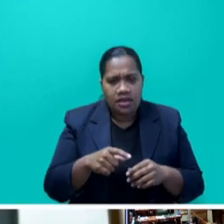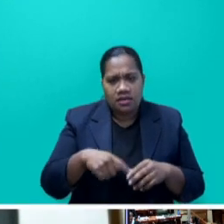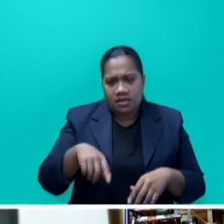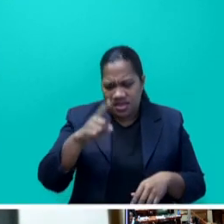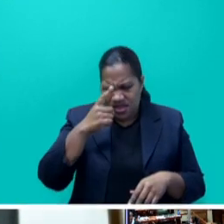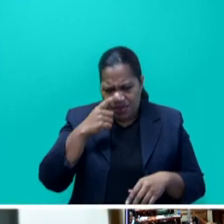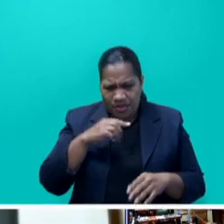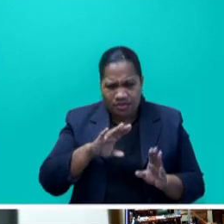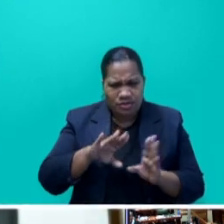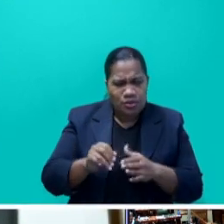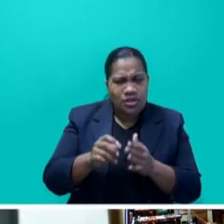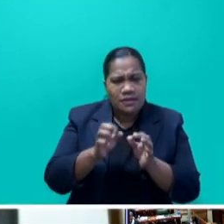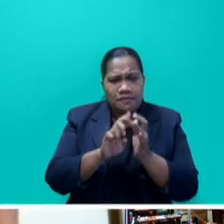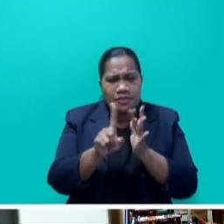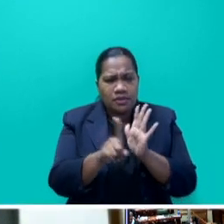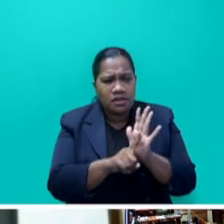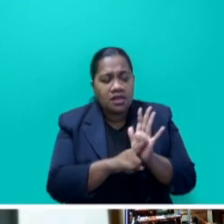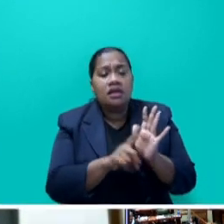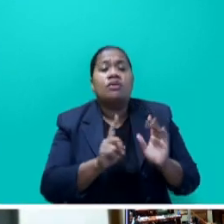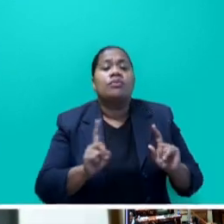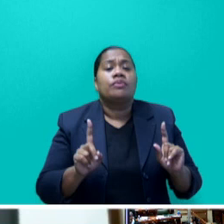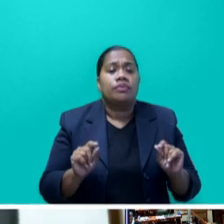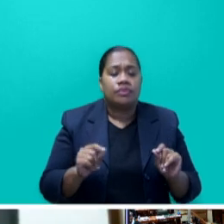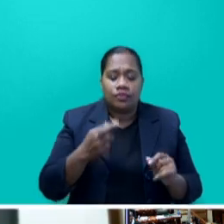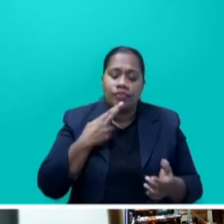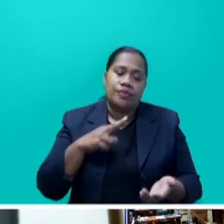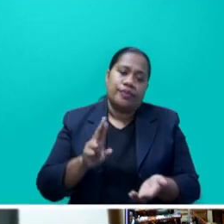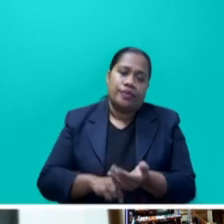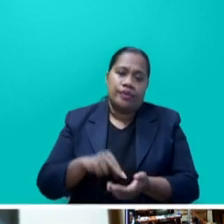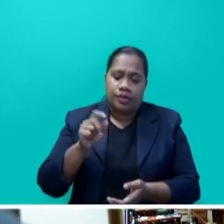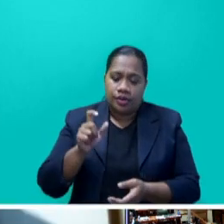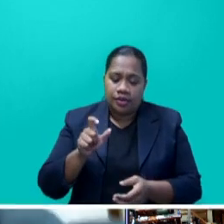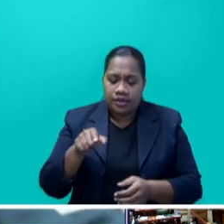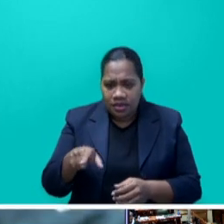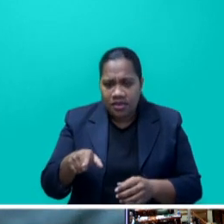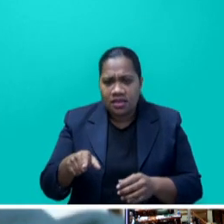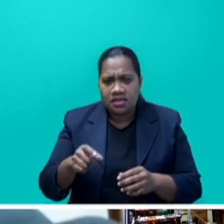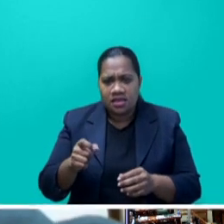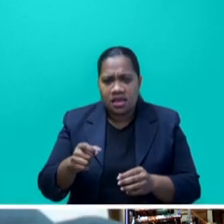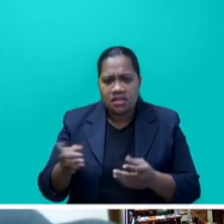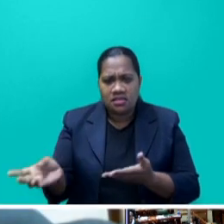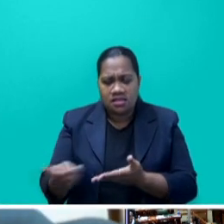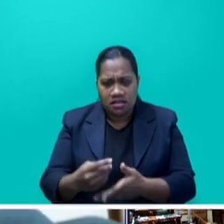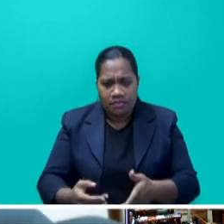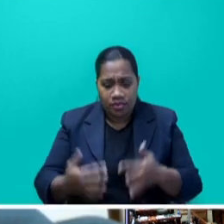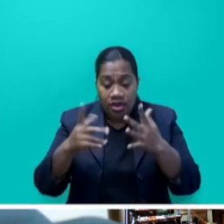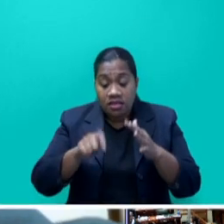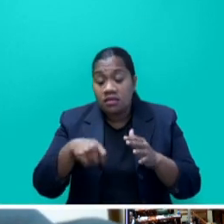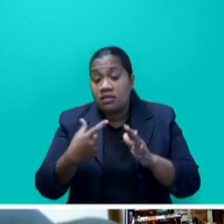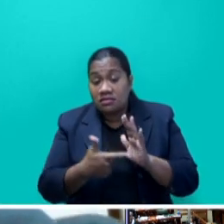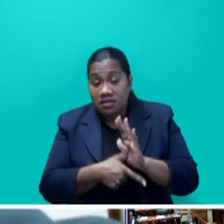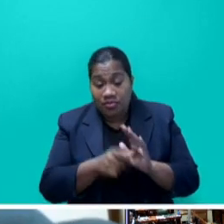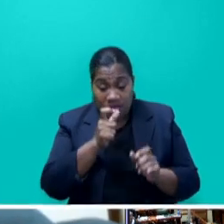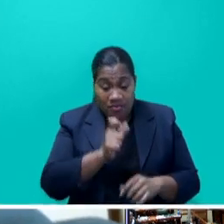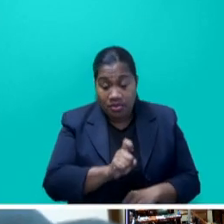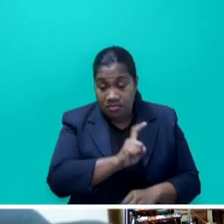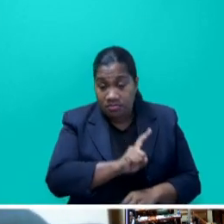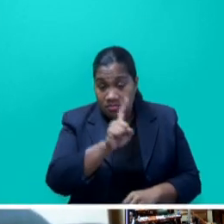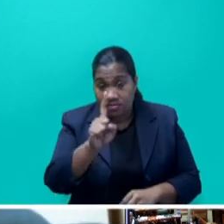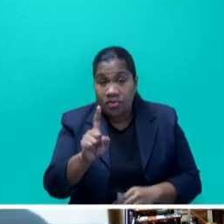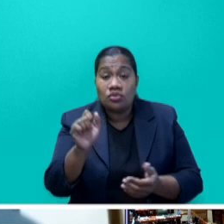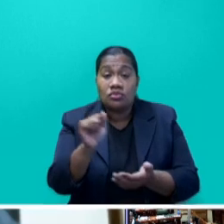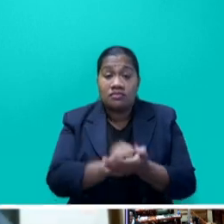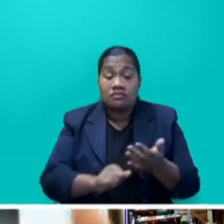bill, what they would then do is simply go and report the person to Data Bureau, and then the next time when the poor person wanted to go and, for example, do a higher purchase